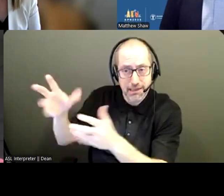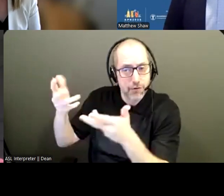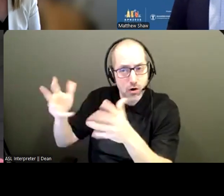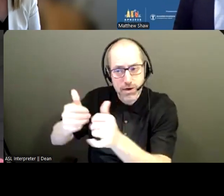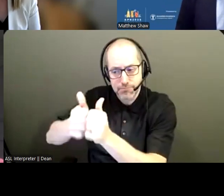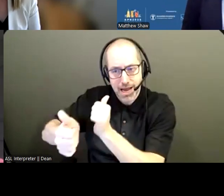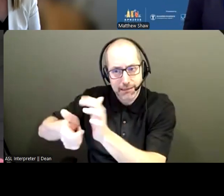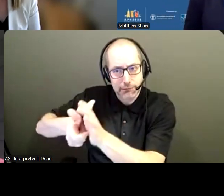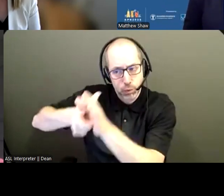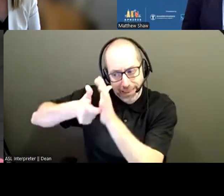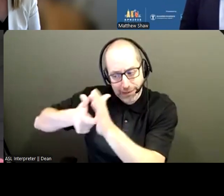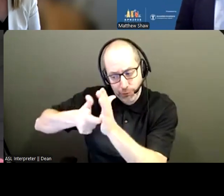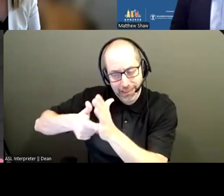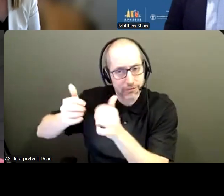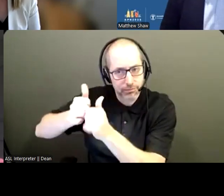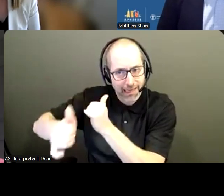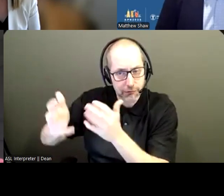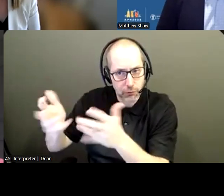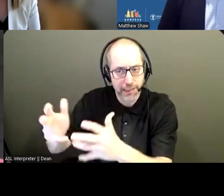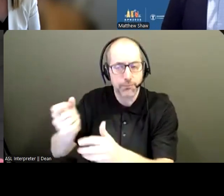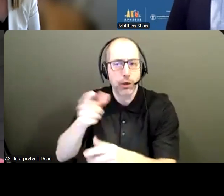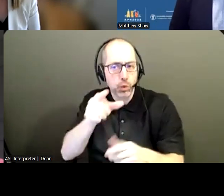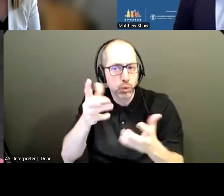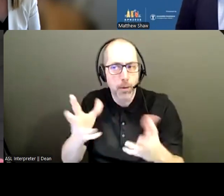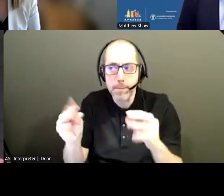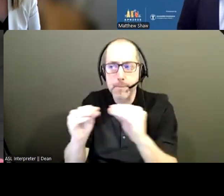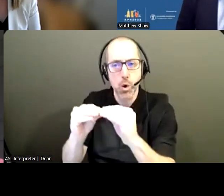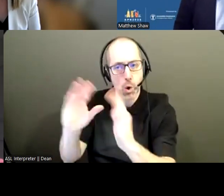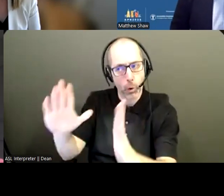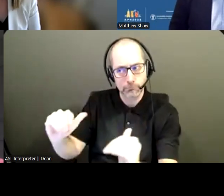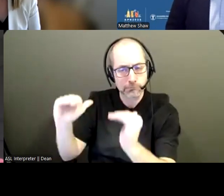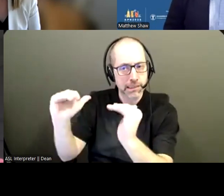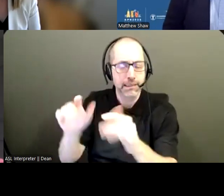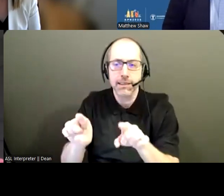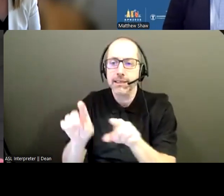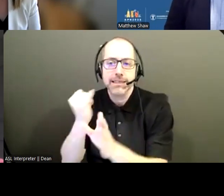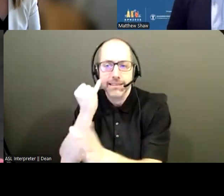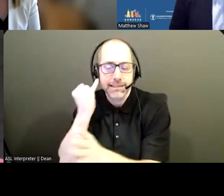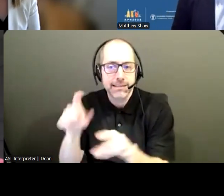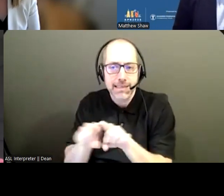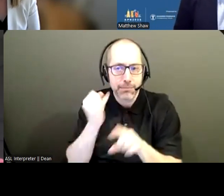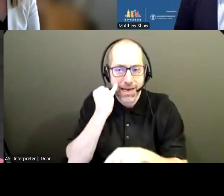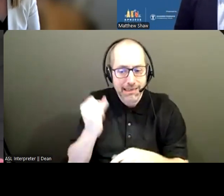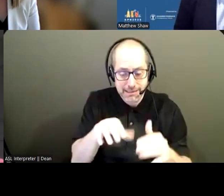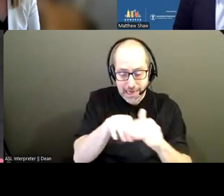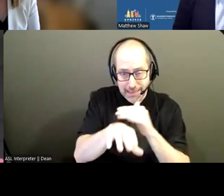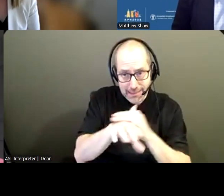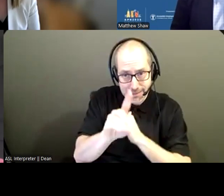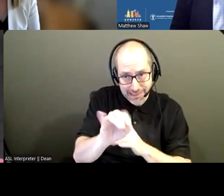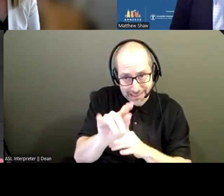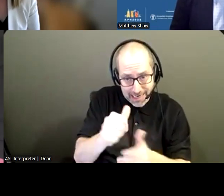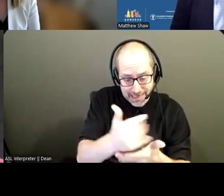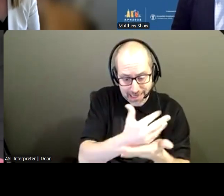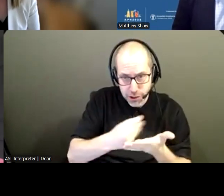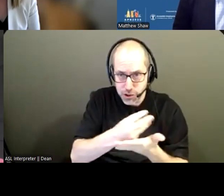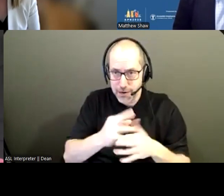something more. So it's the same thing when it comes to the accessibility, your accessibility data collection and reporting. I